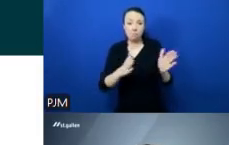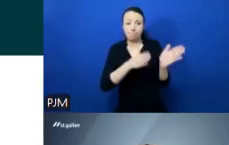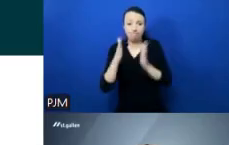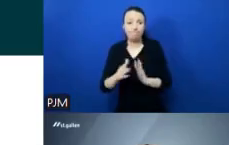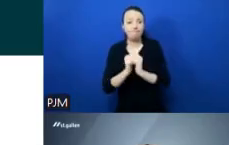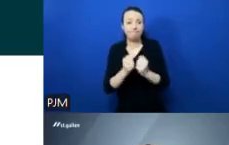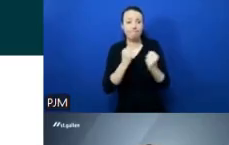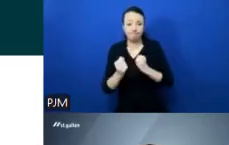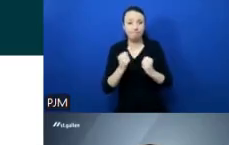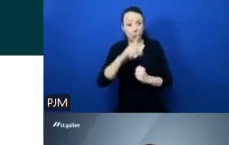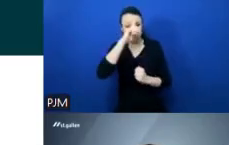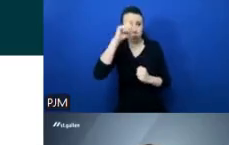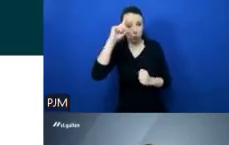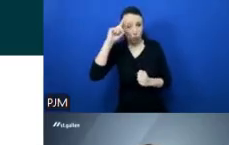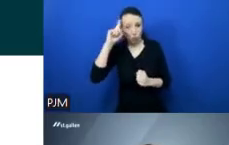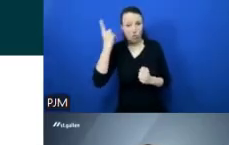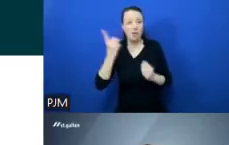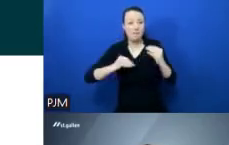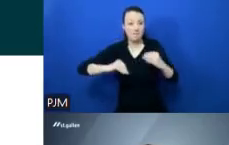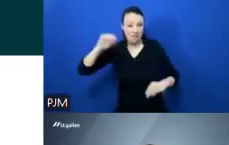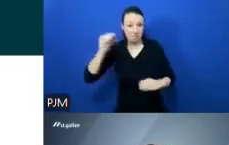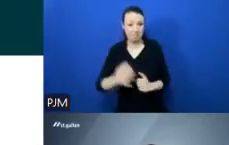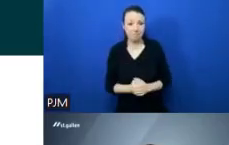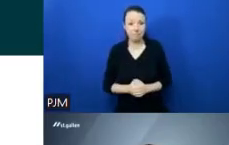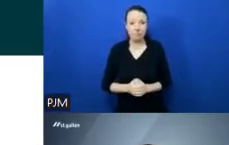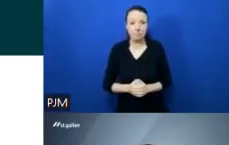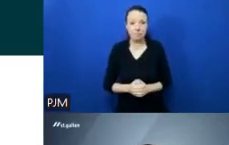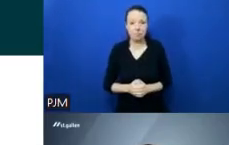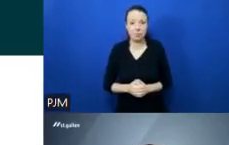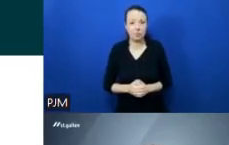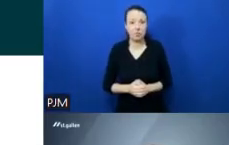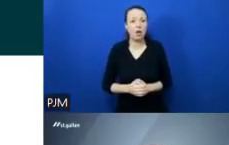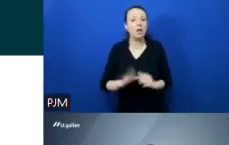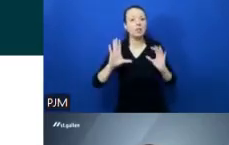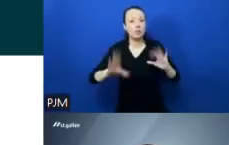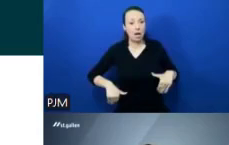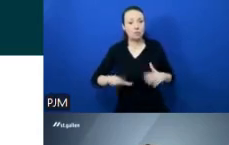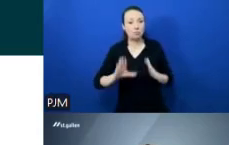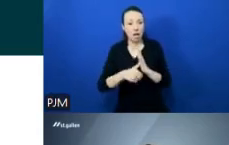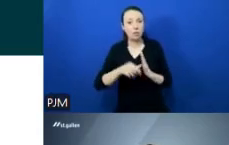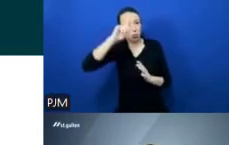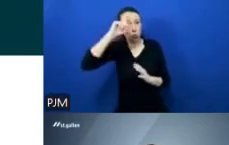population growth. In the Swiss towns, they grow